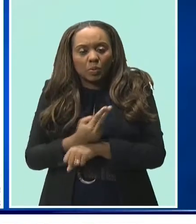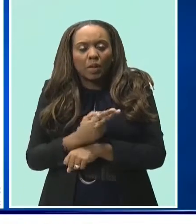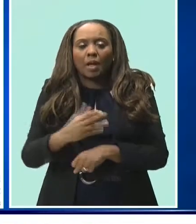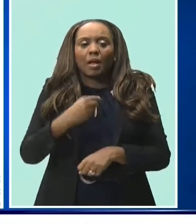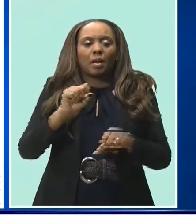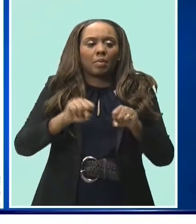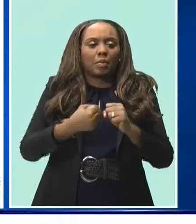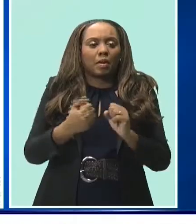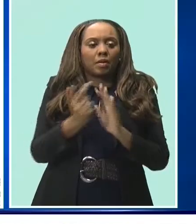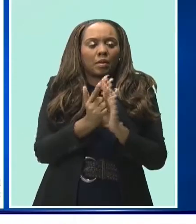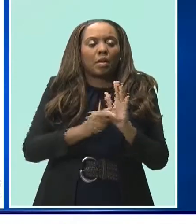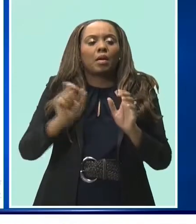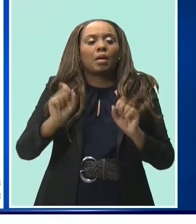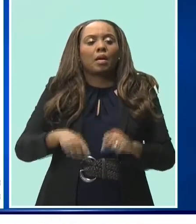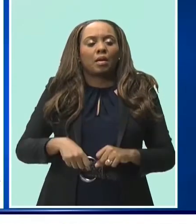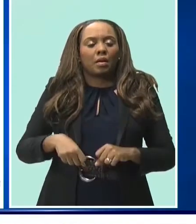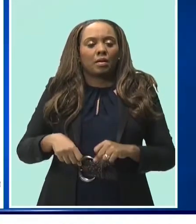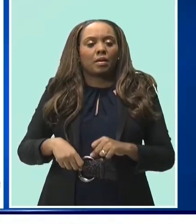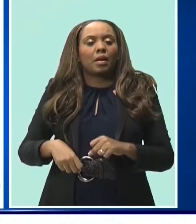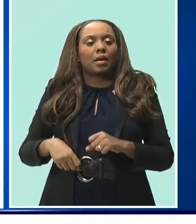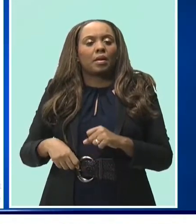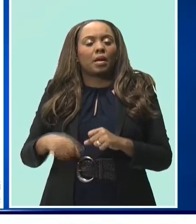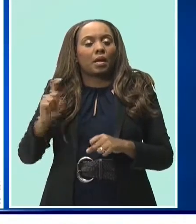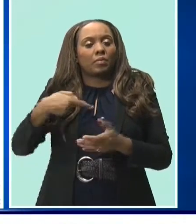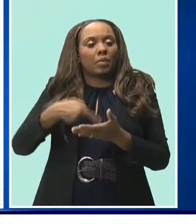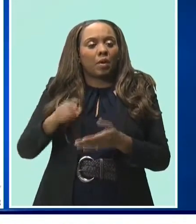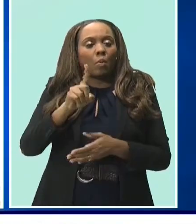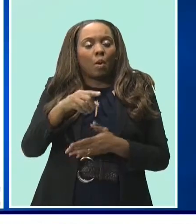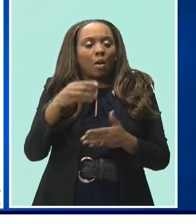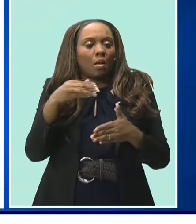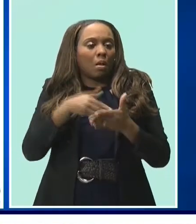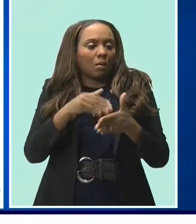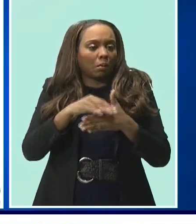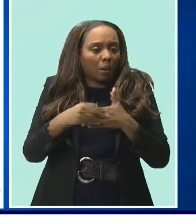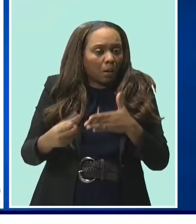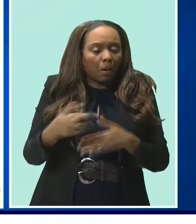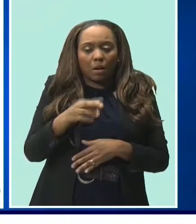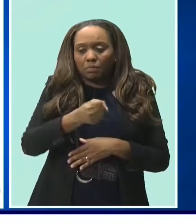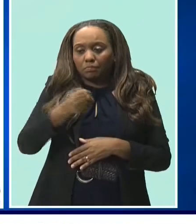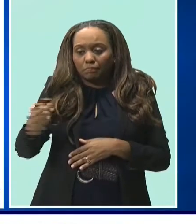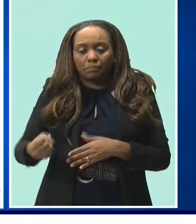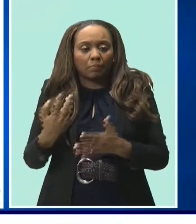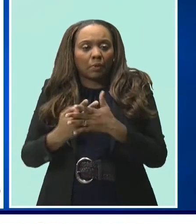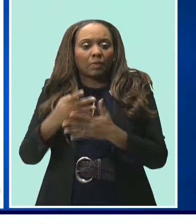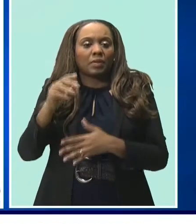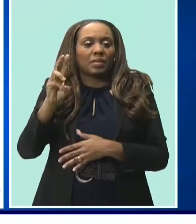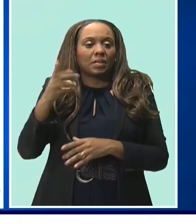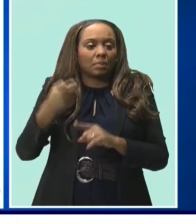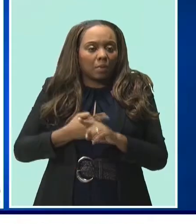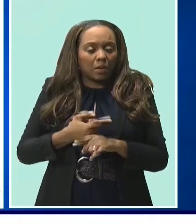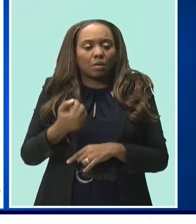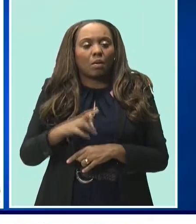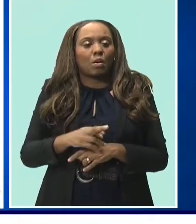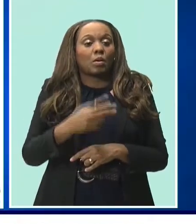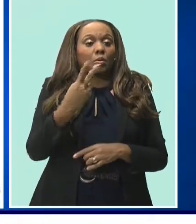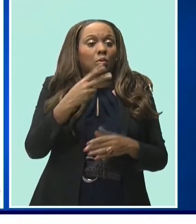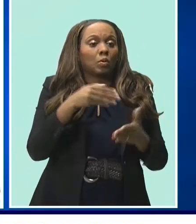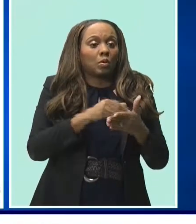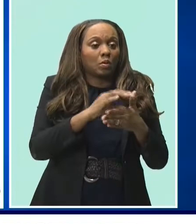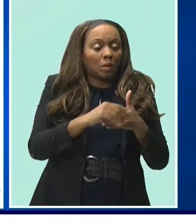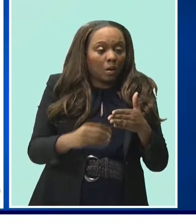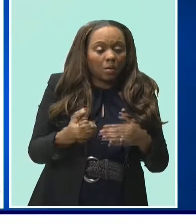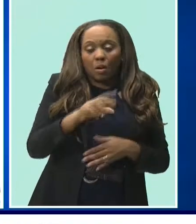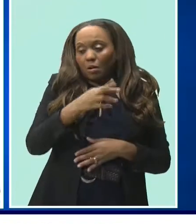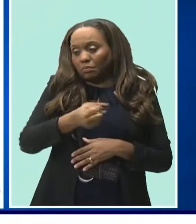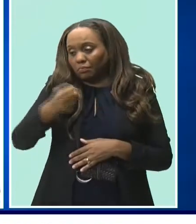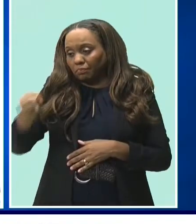fined $1,000 or imprisoned for 6 months in the case of a first conviction and $2,000 or imprisonment for 2 years